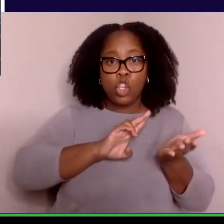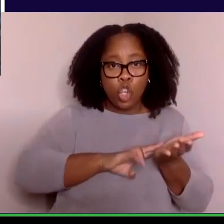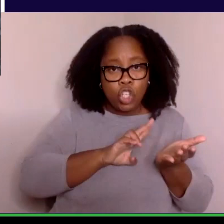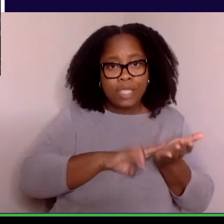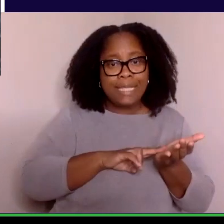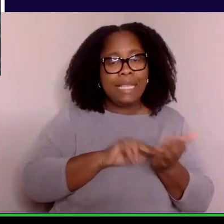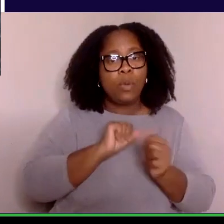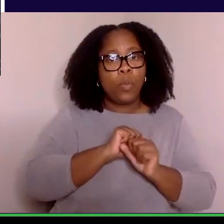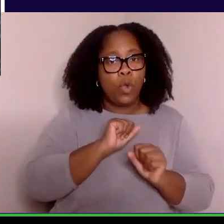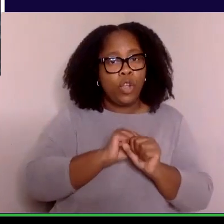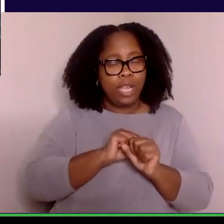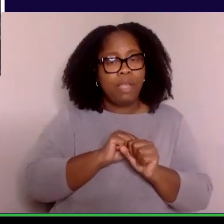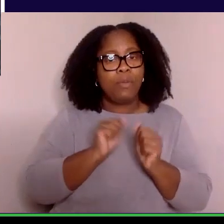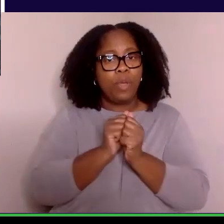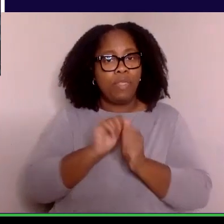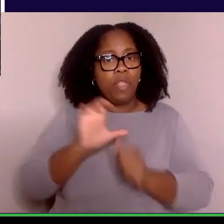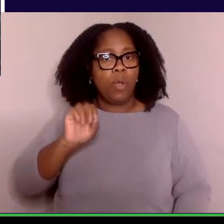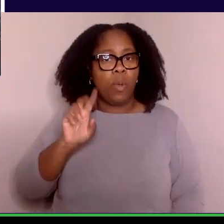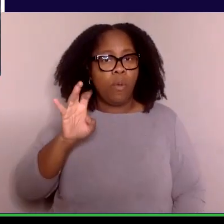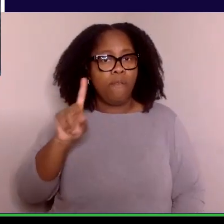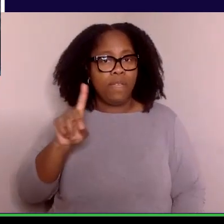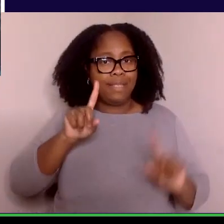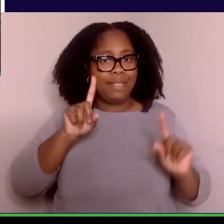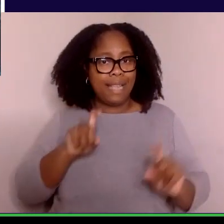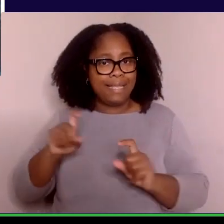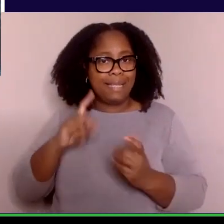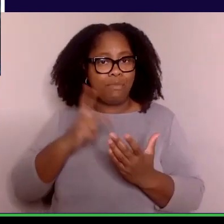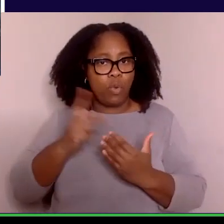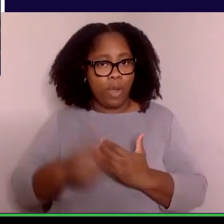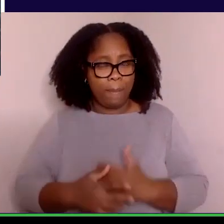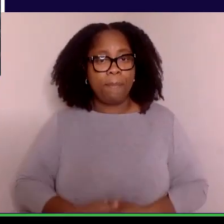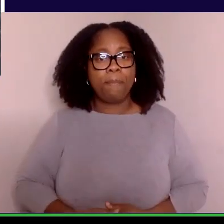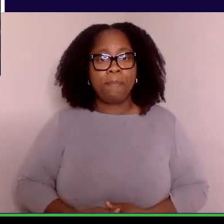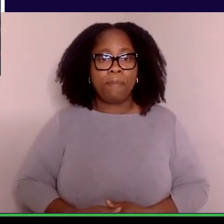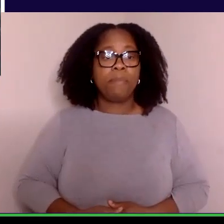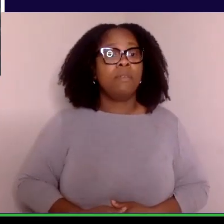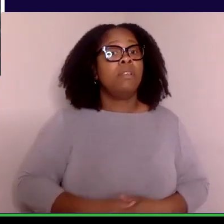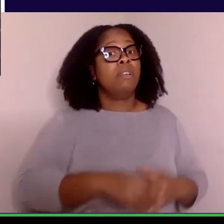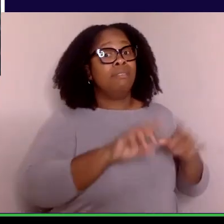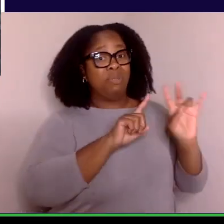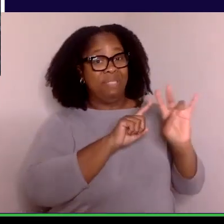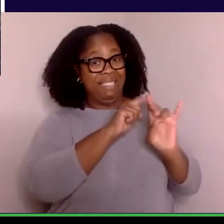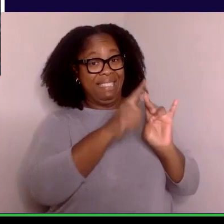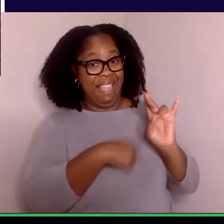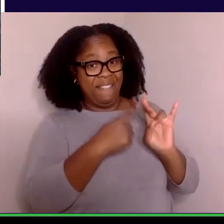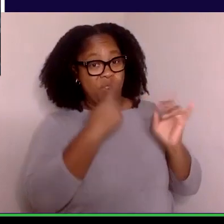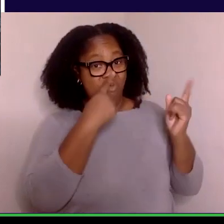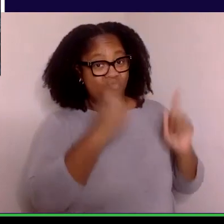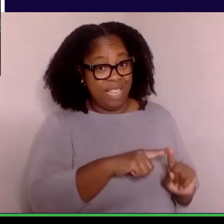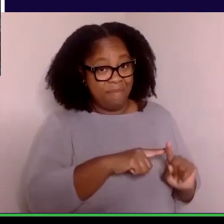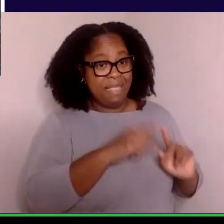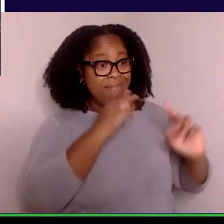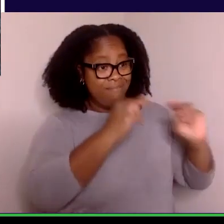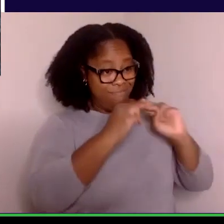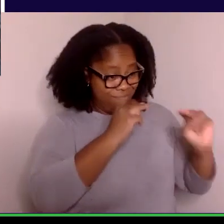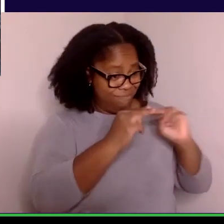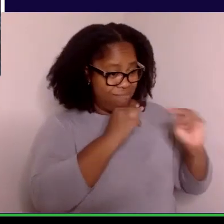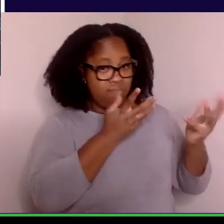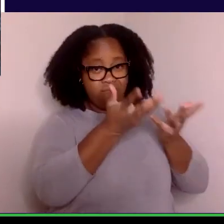COVID testing program. Bargaining these agreements has been important to